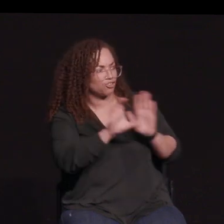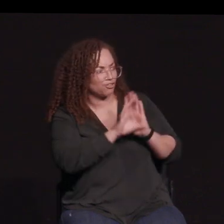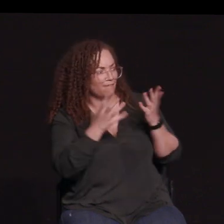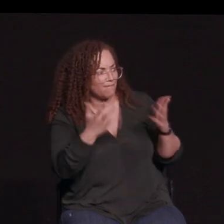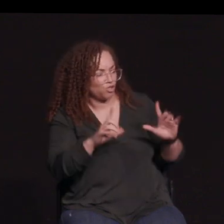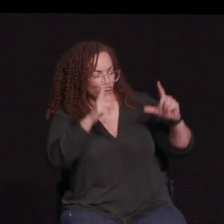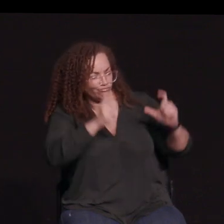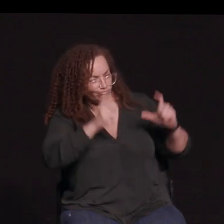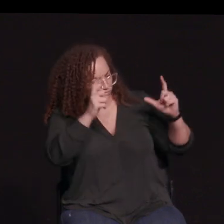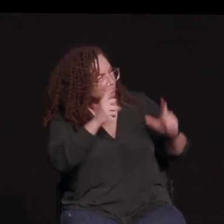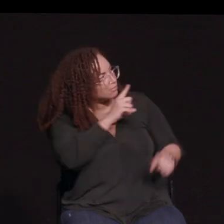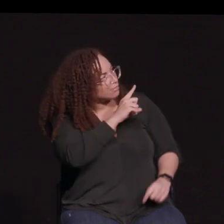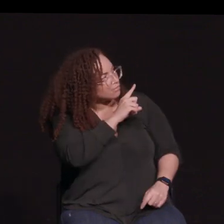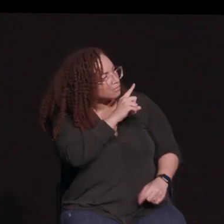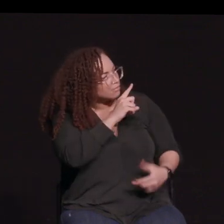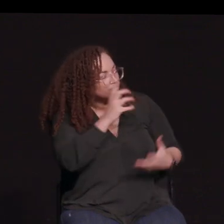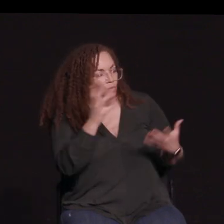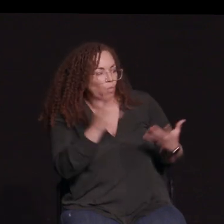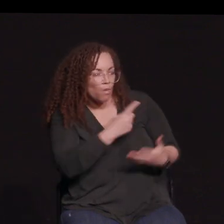it might be a picture of?